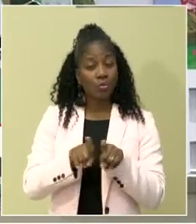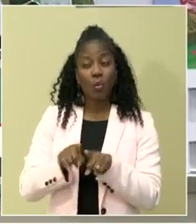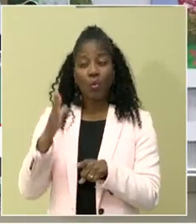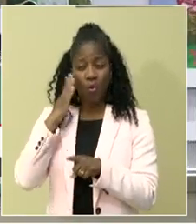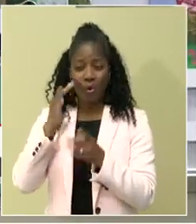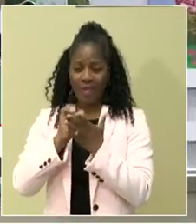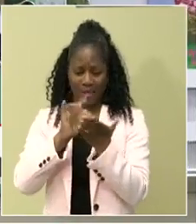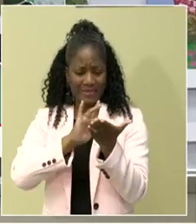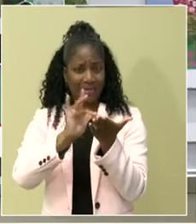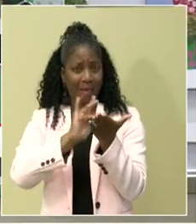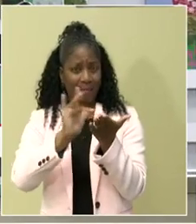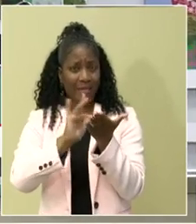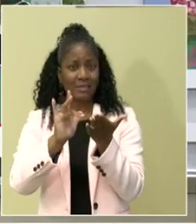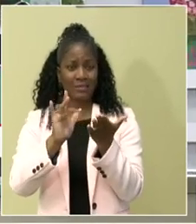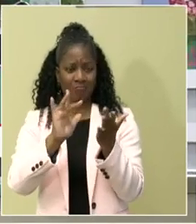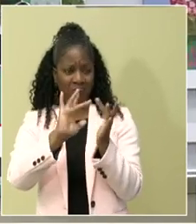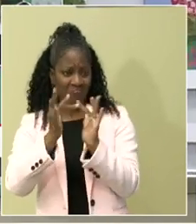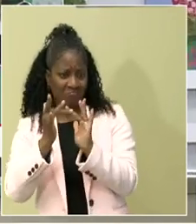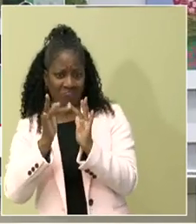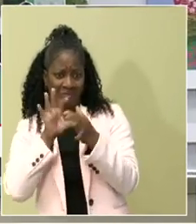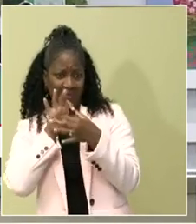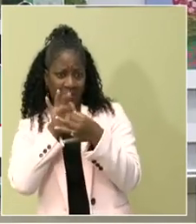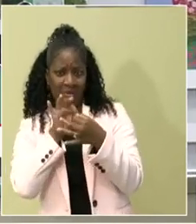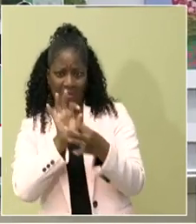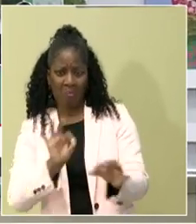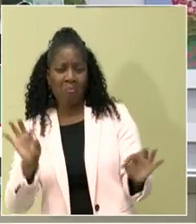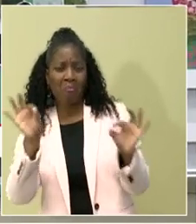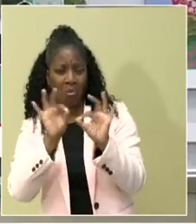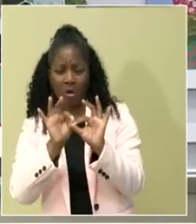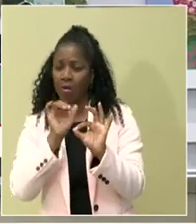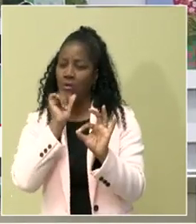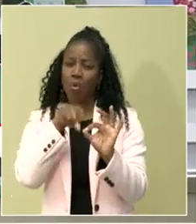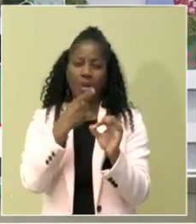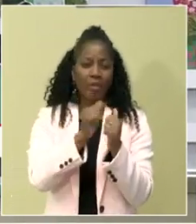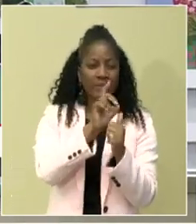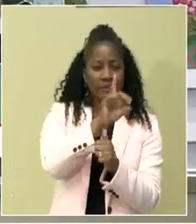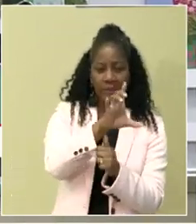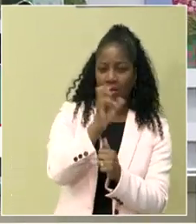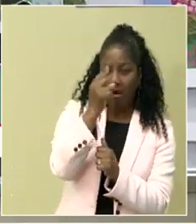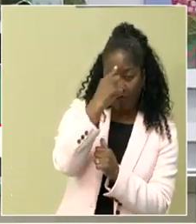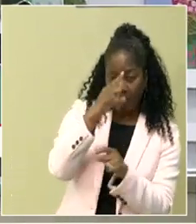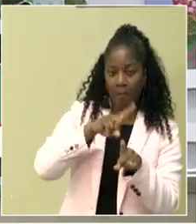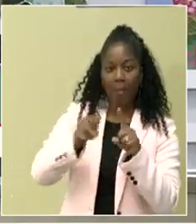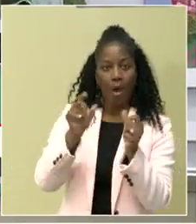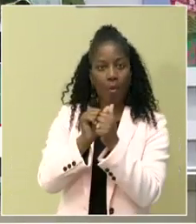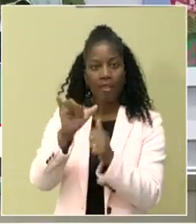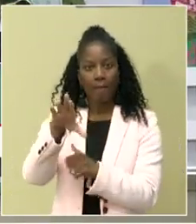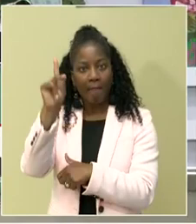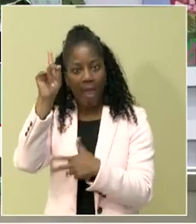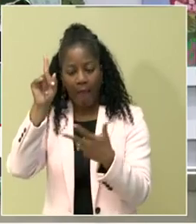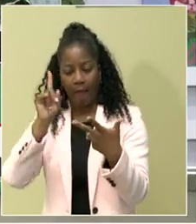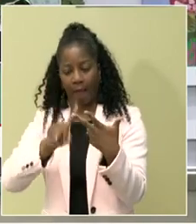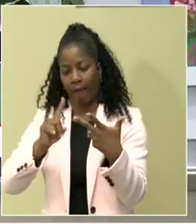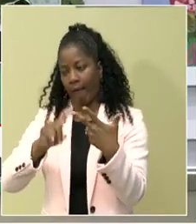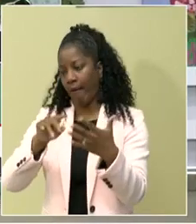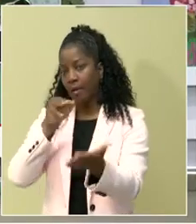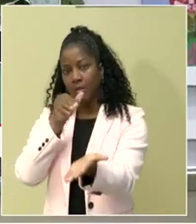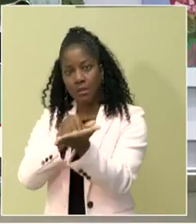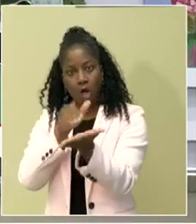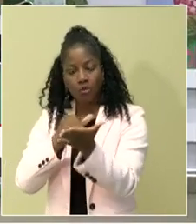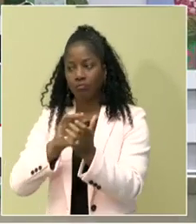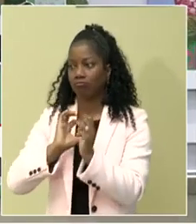been important connections, not just with DC government, but with your banks and increasingly with your doctors, how you